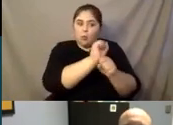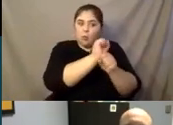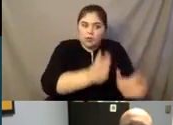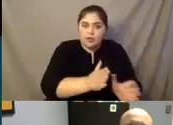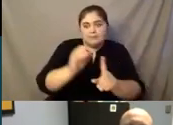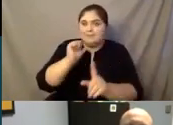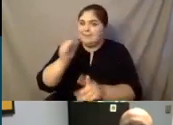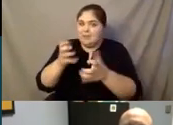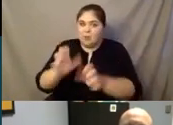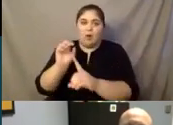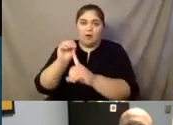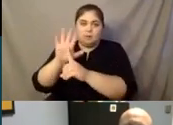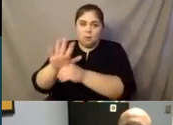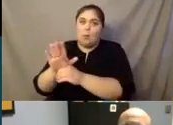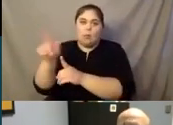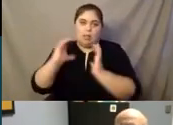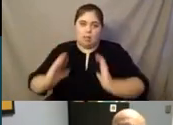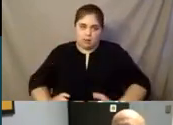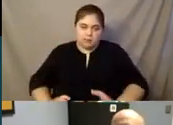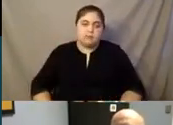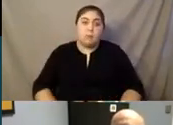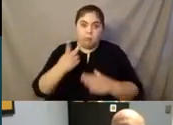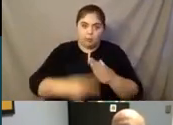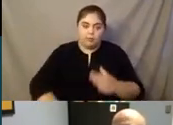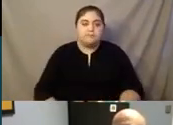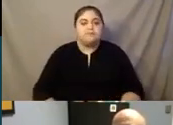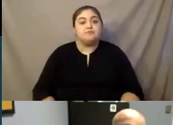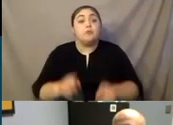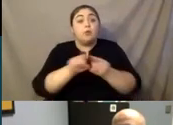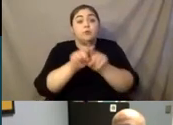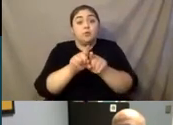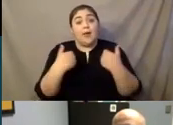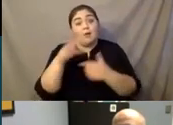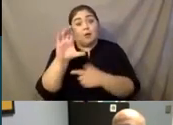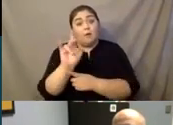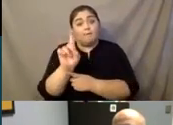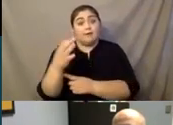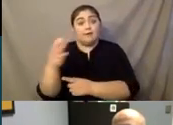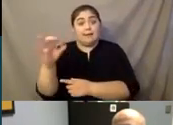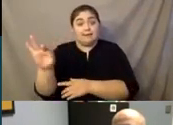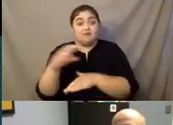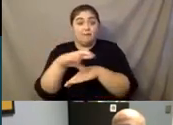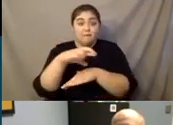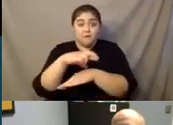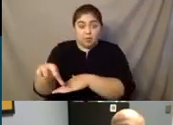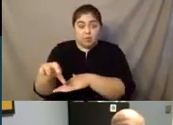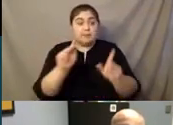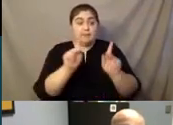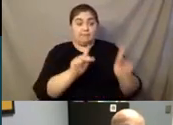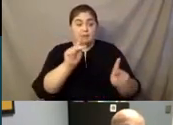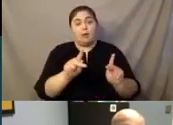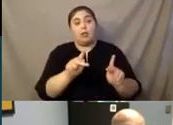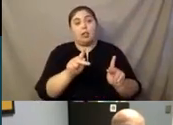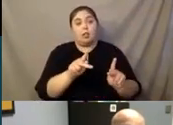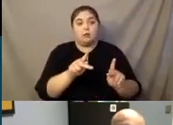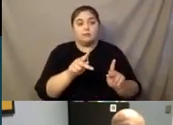clients. We've also had COVID-19 referrals where we have people that are,